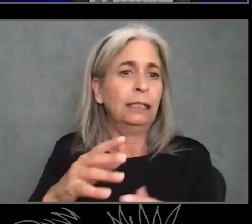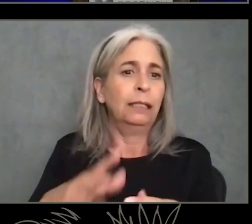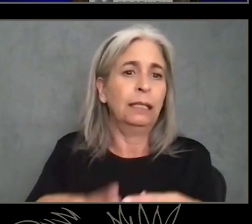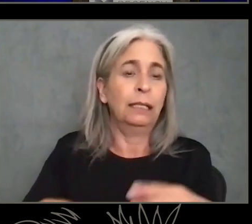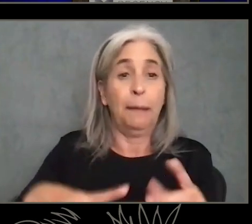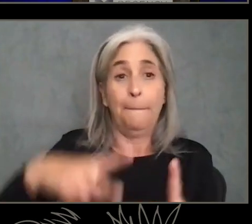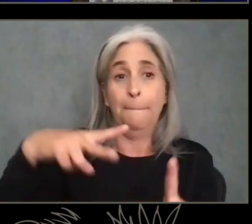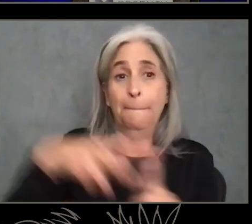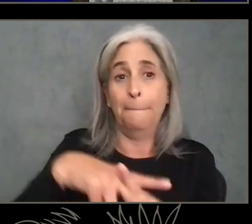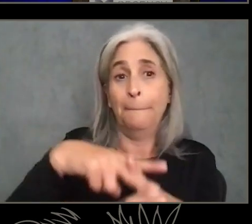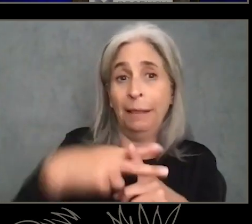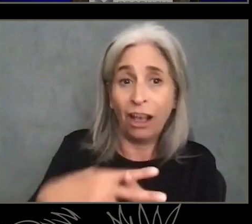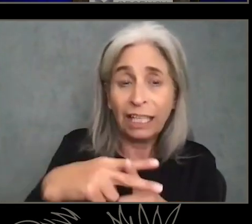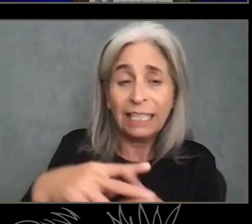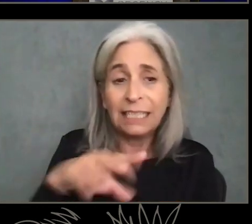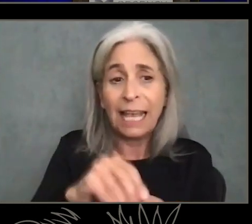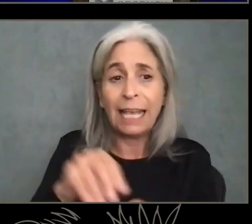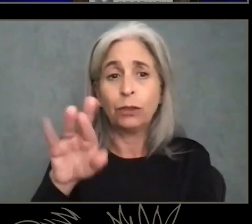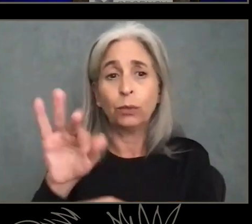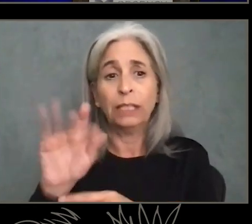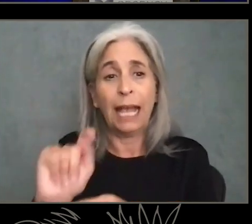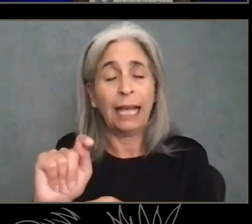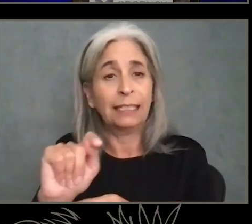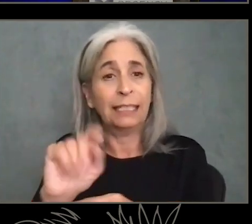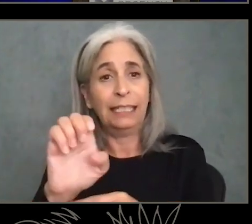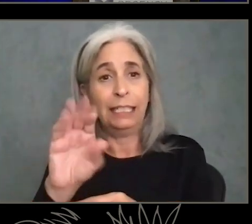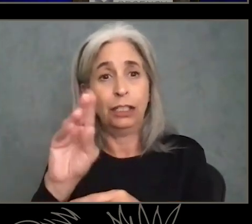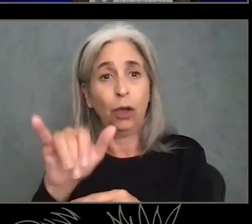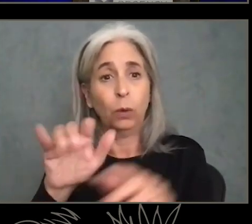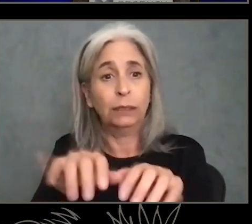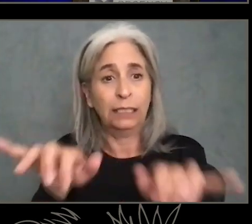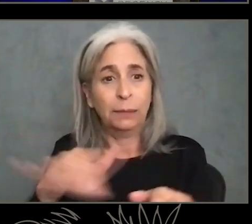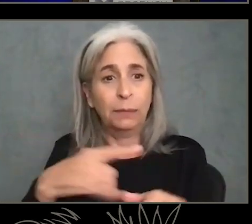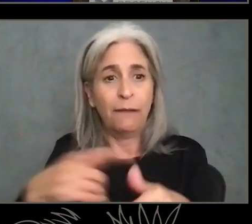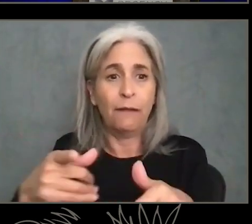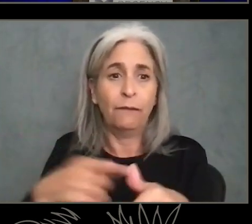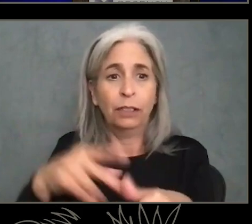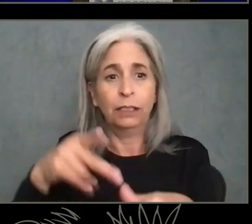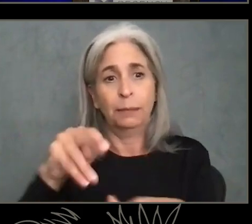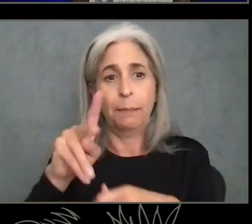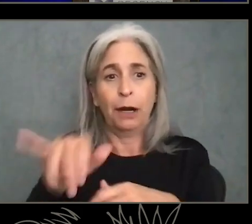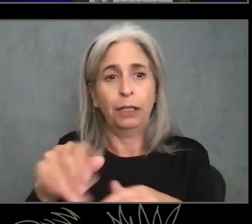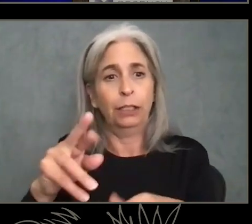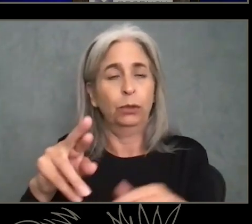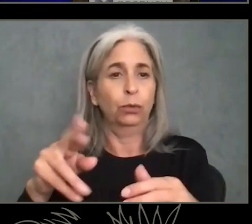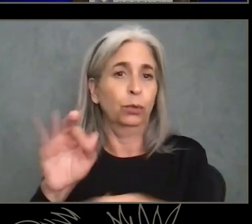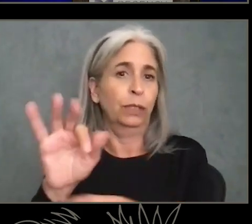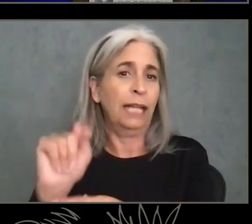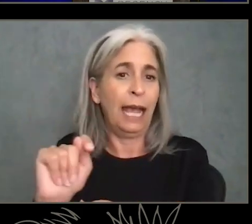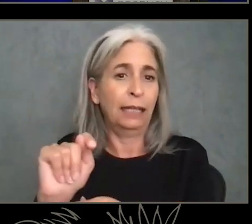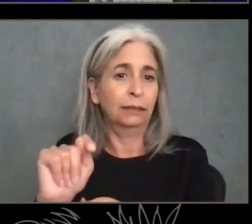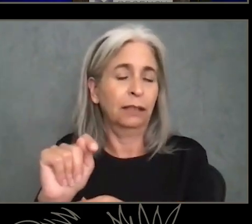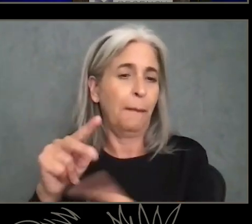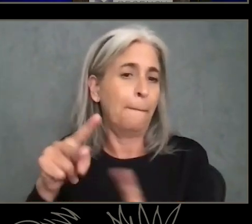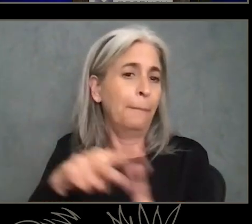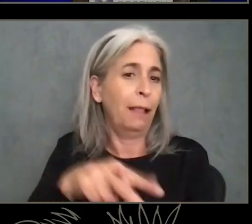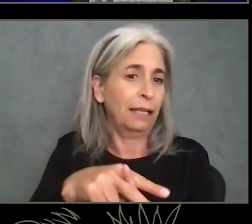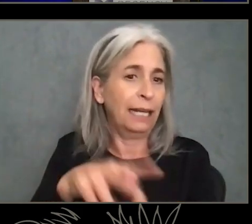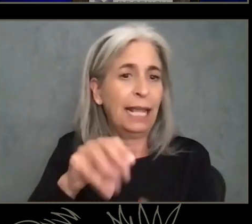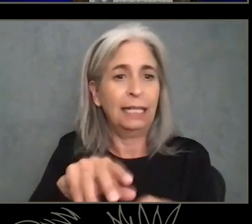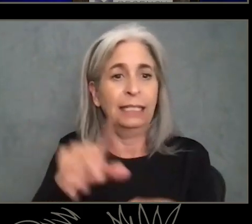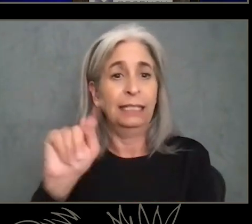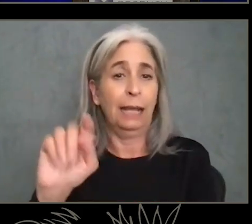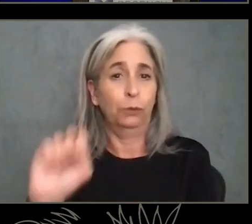plugins, and of course with the React ecosystem, they have a first-party React plugin, and then TypeScript support out of the